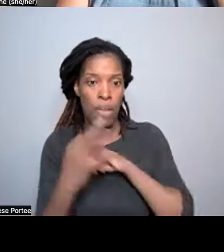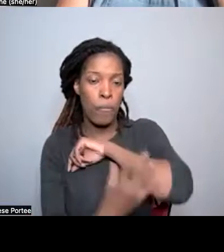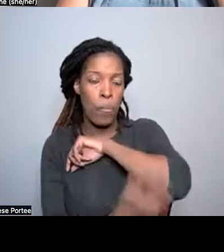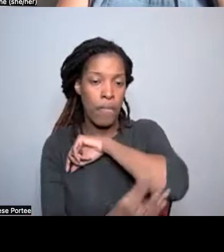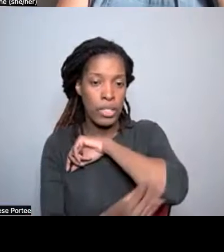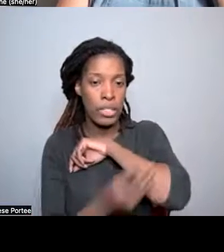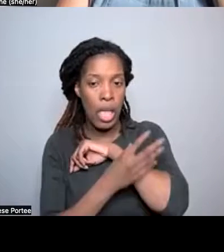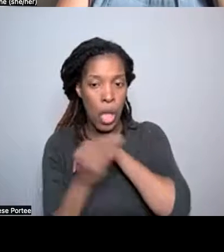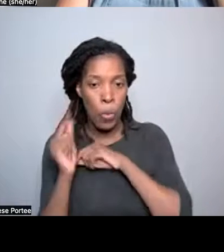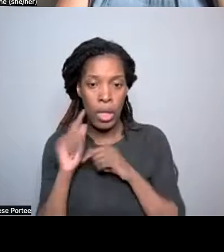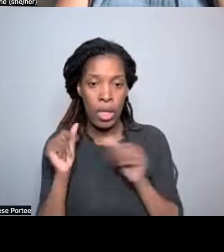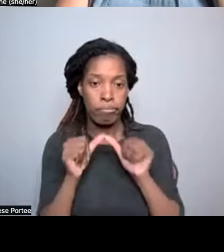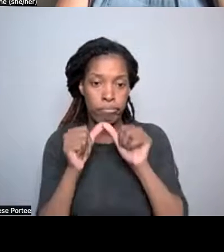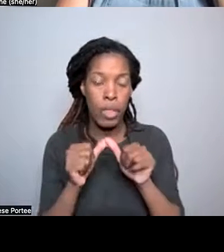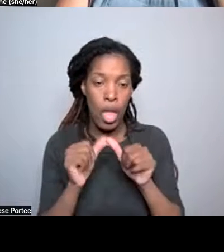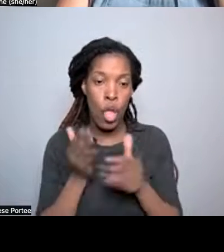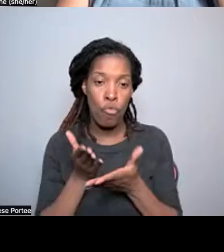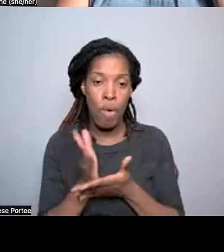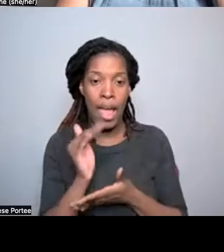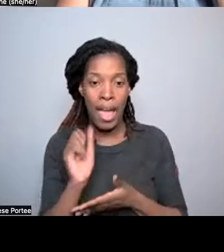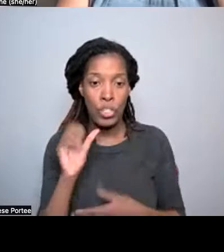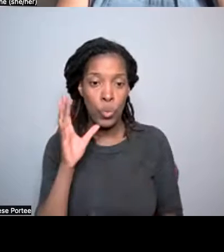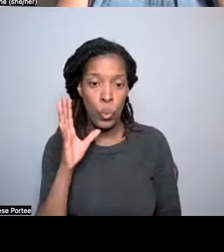life as big women